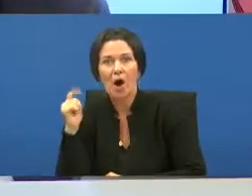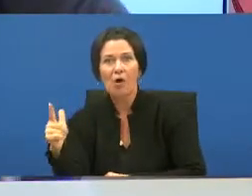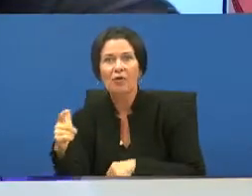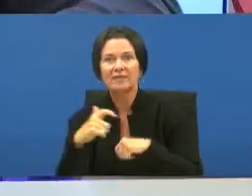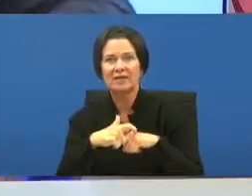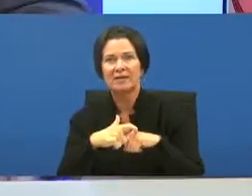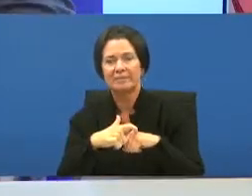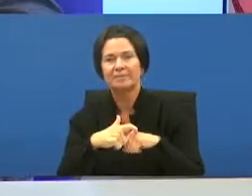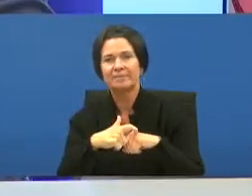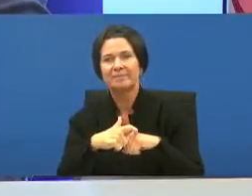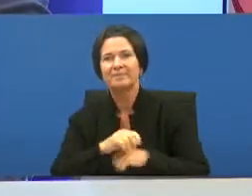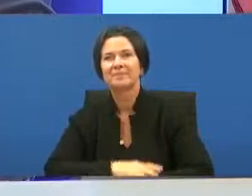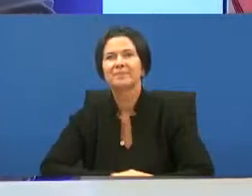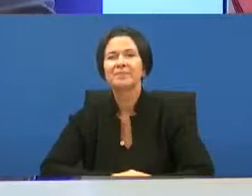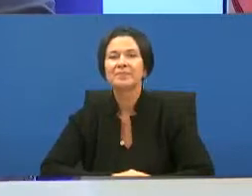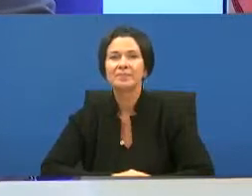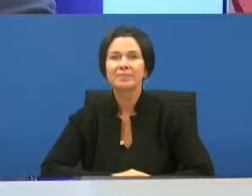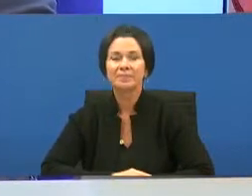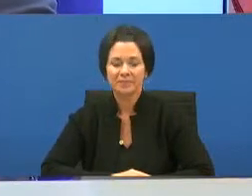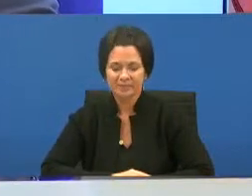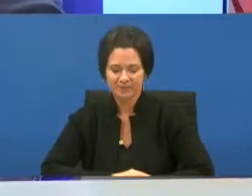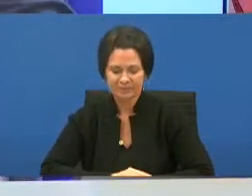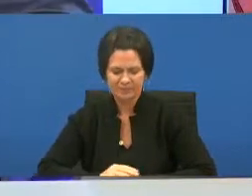I have. Thank you.